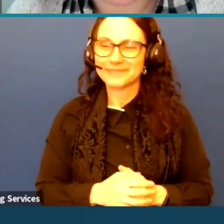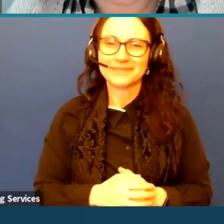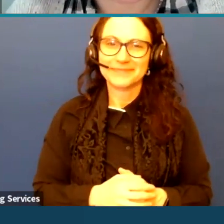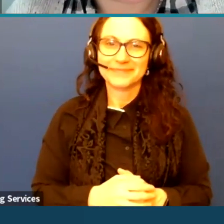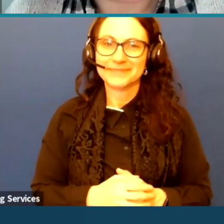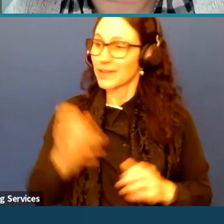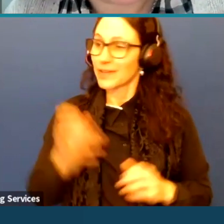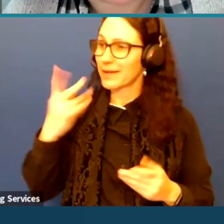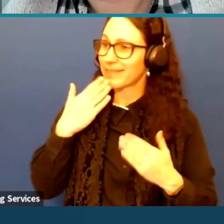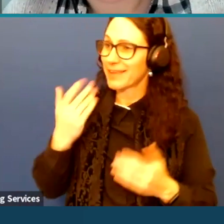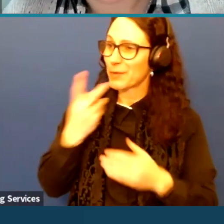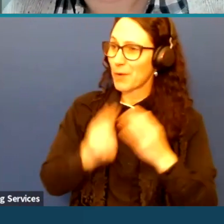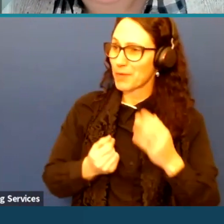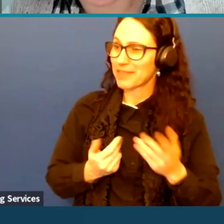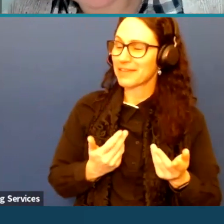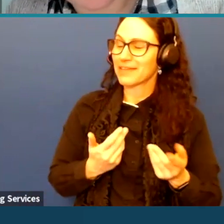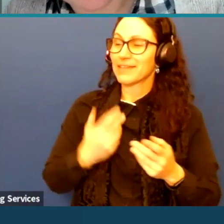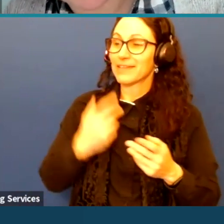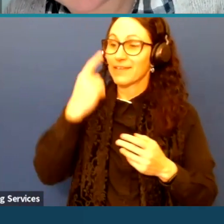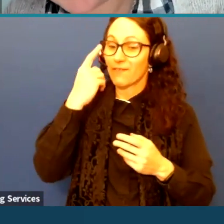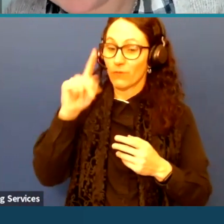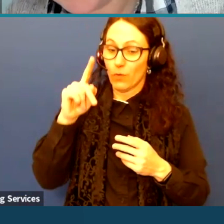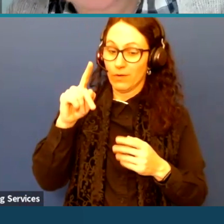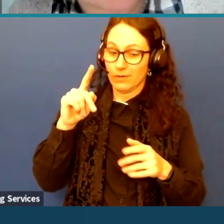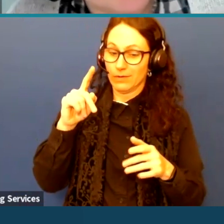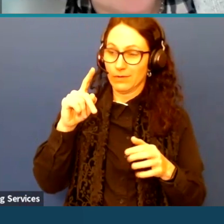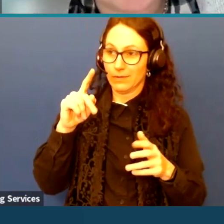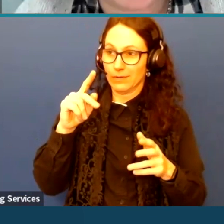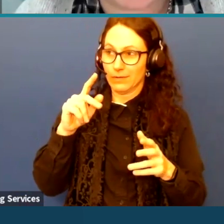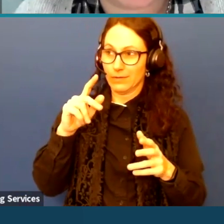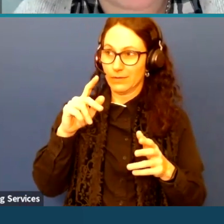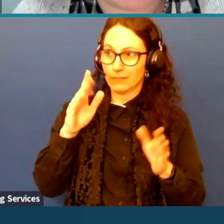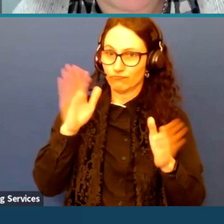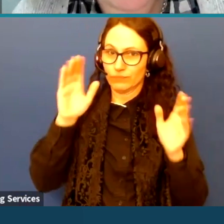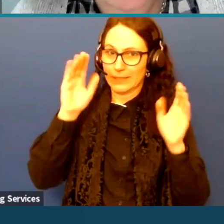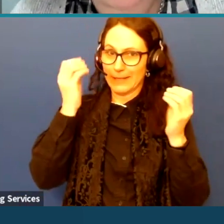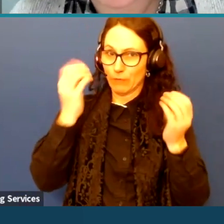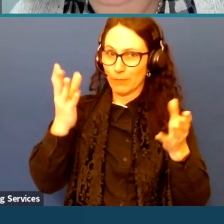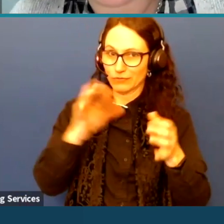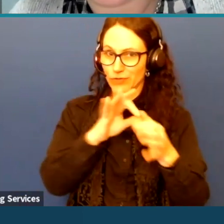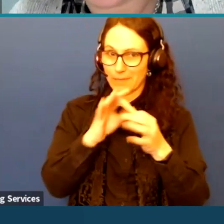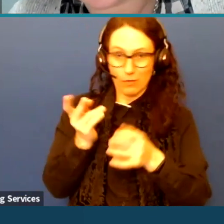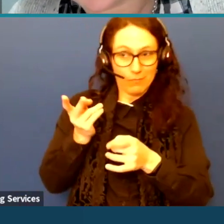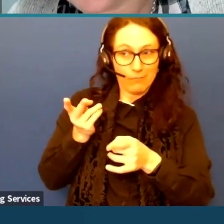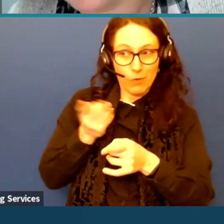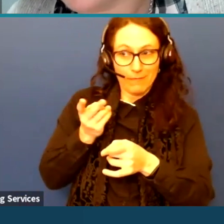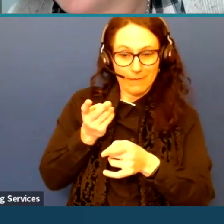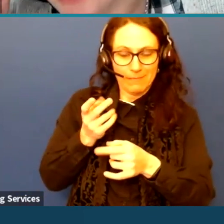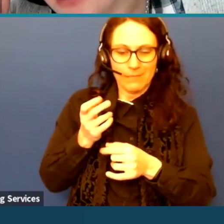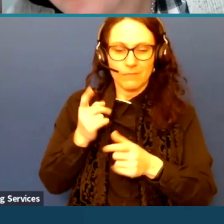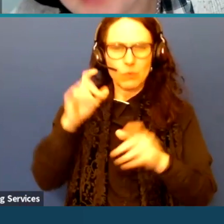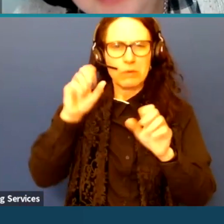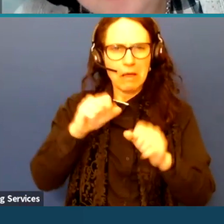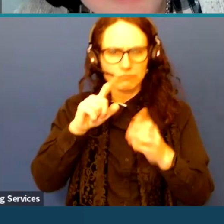Okay, thank you both. For the scoop on today's presenters, you can check out their bios, which will be linked in